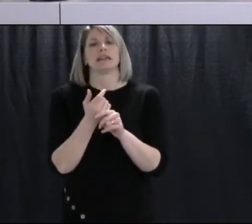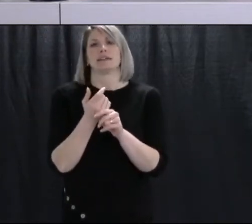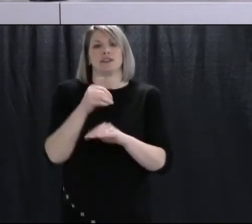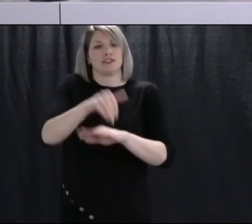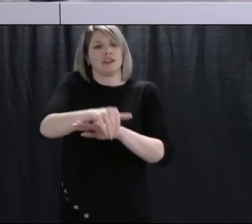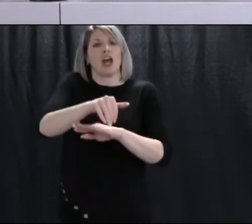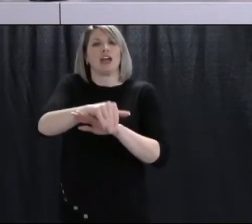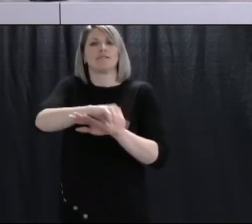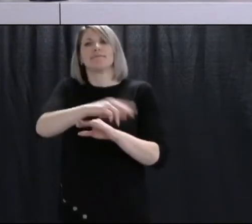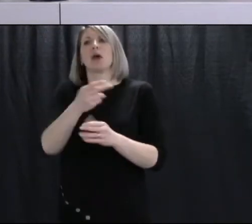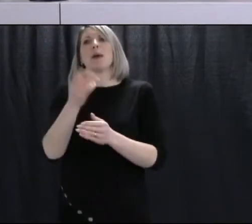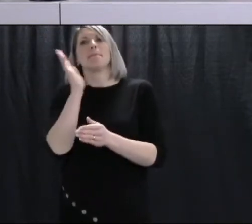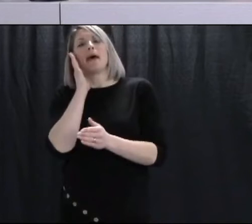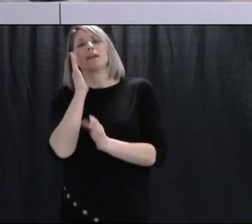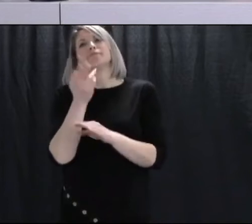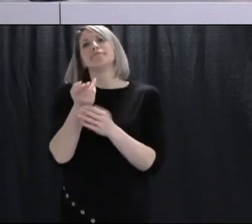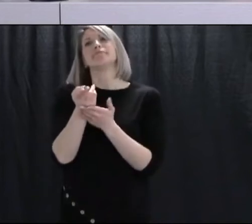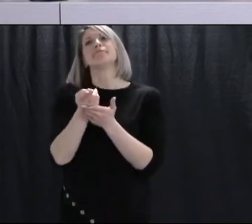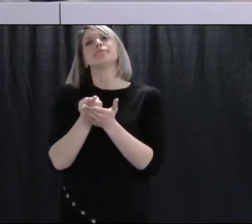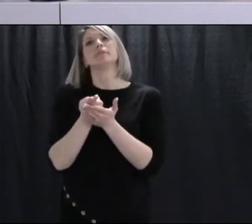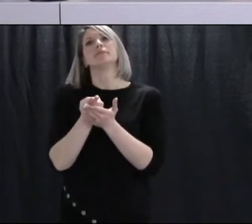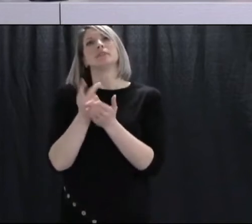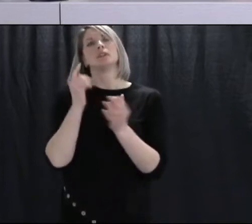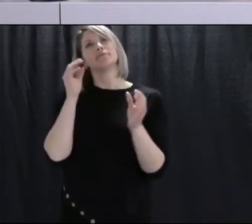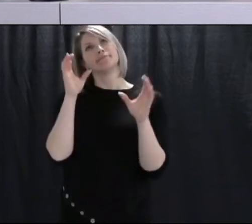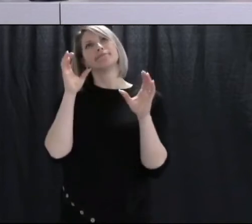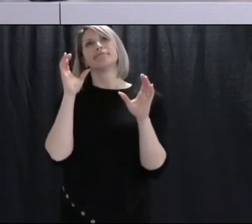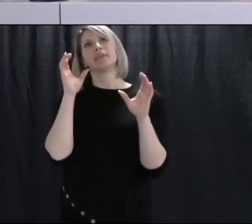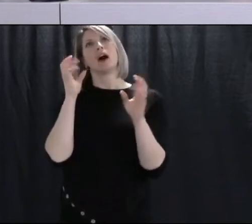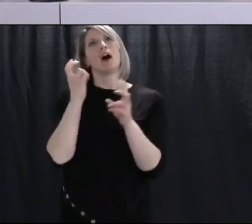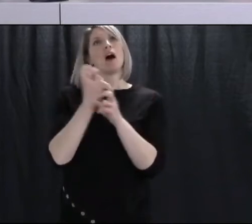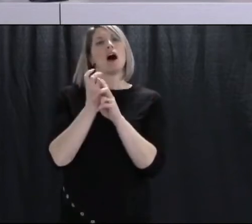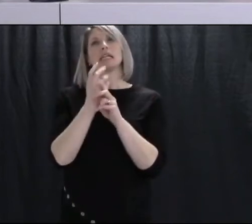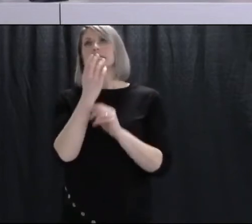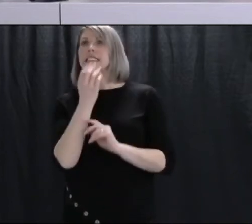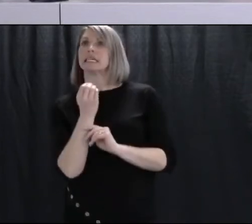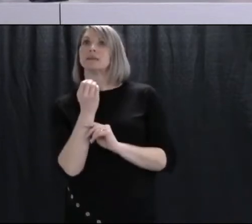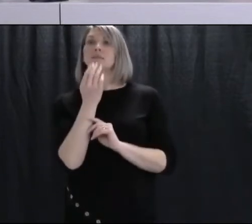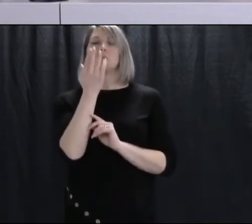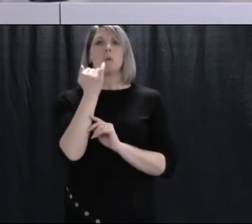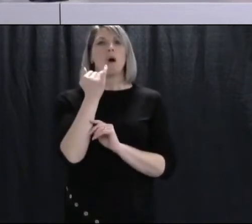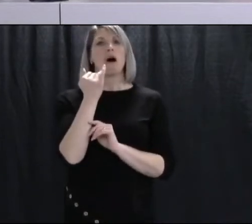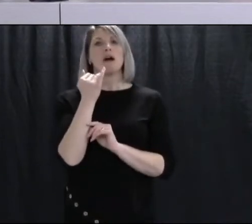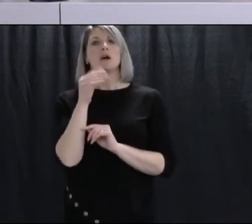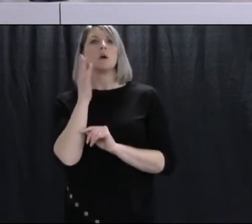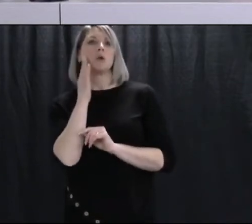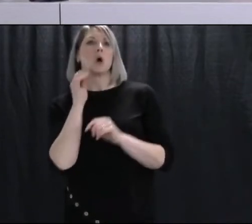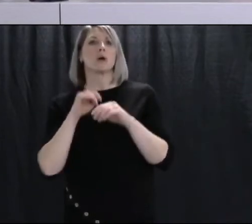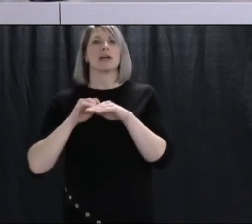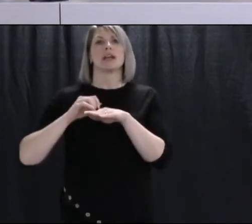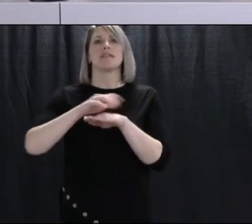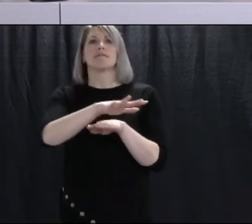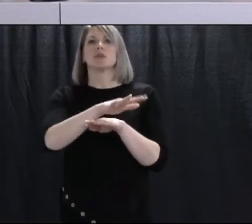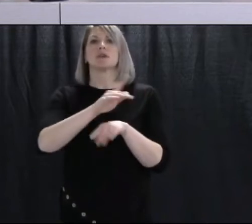balance between trying to protect people's health and trying to be able to keep the economy